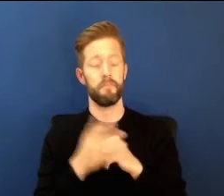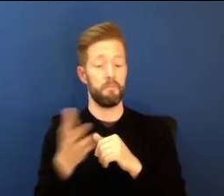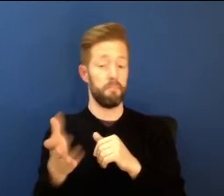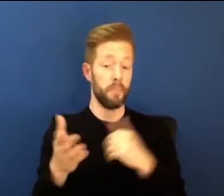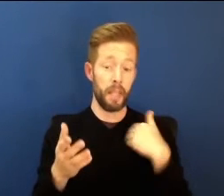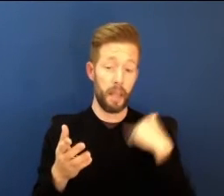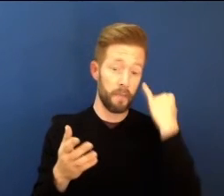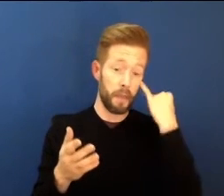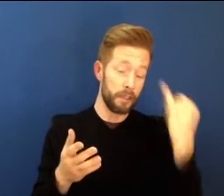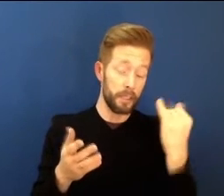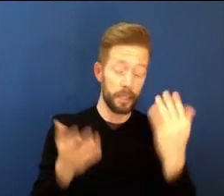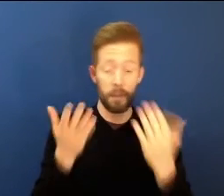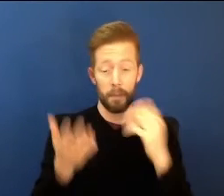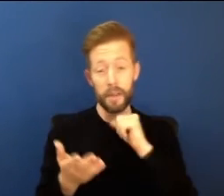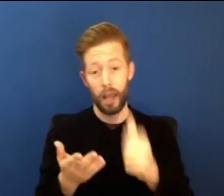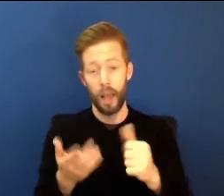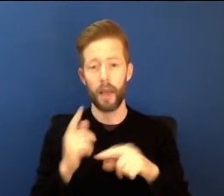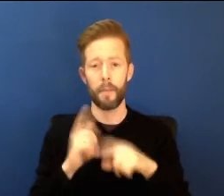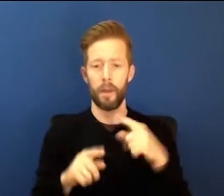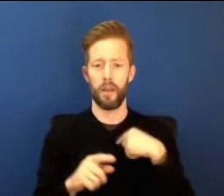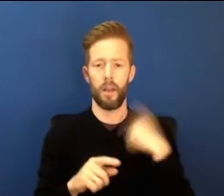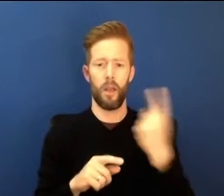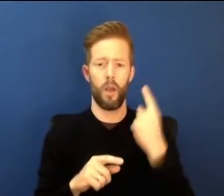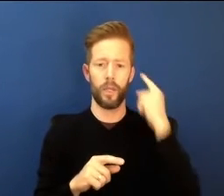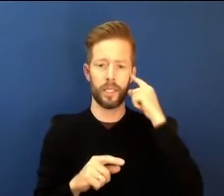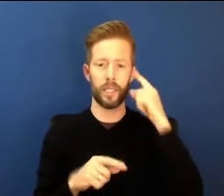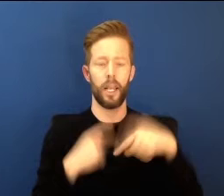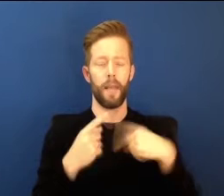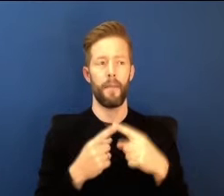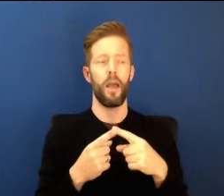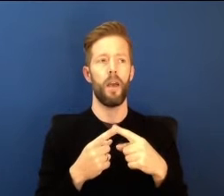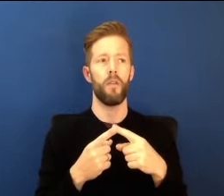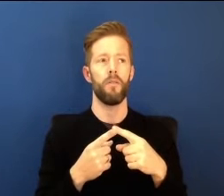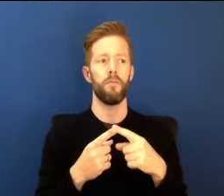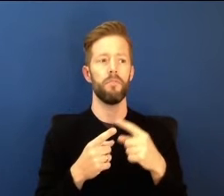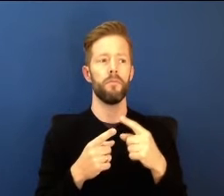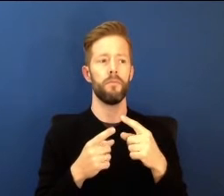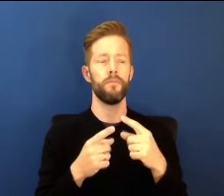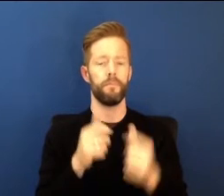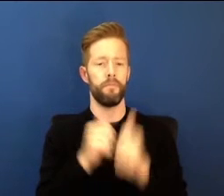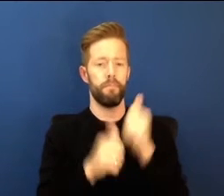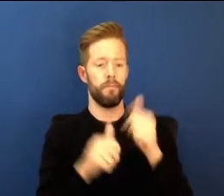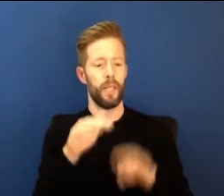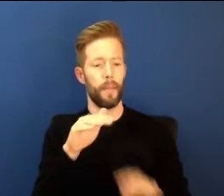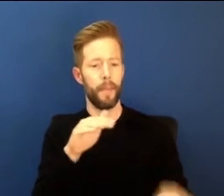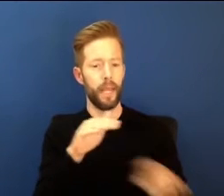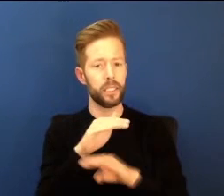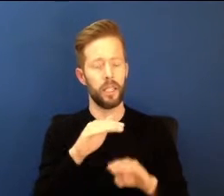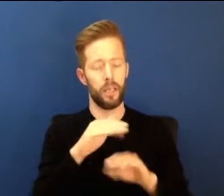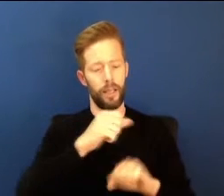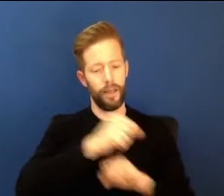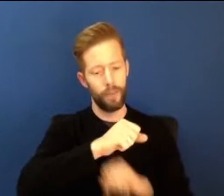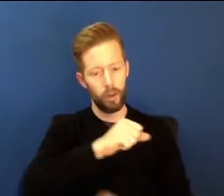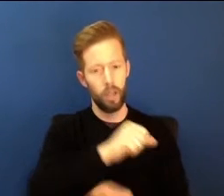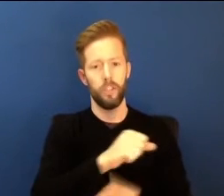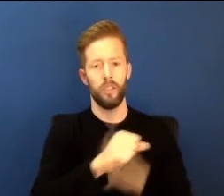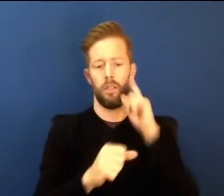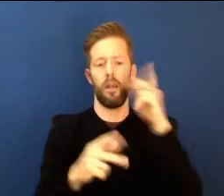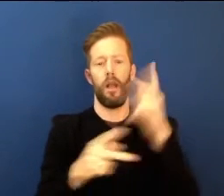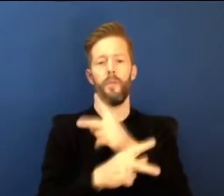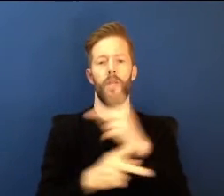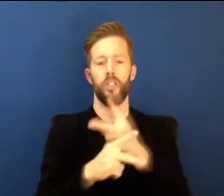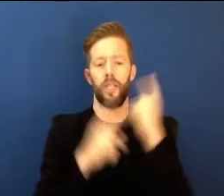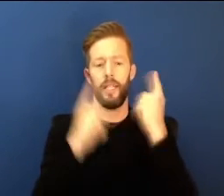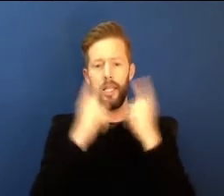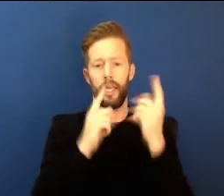you may or may not have ideas related to it, but I always think along the lines of the very most basic foundational